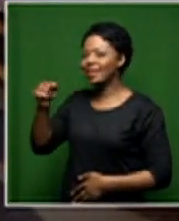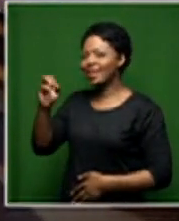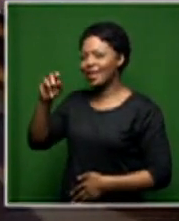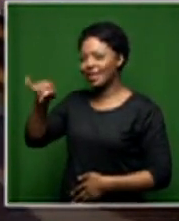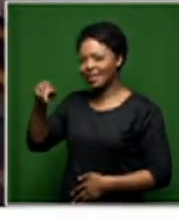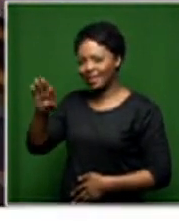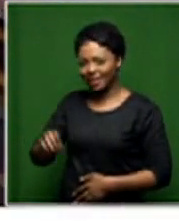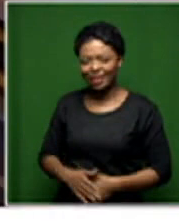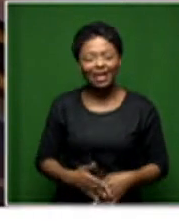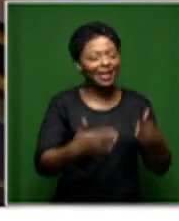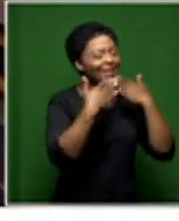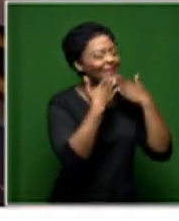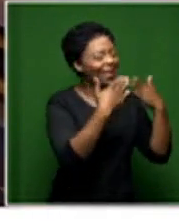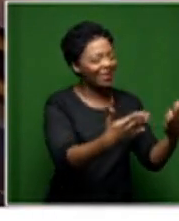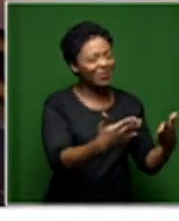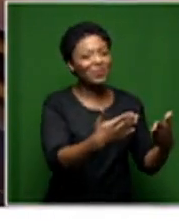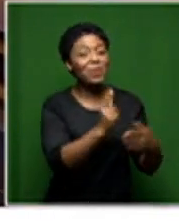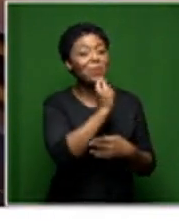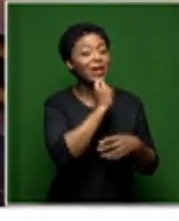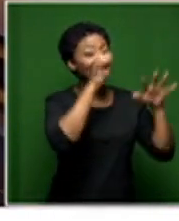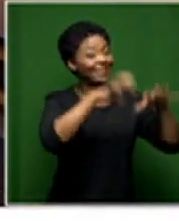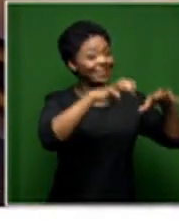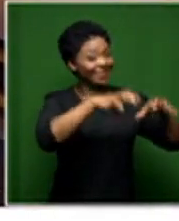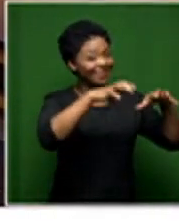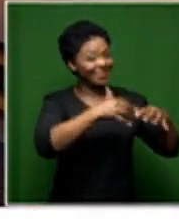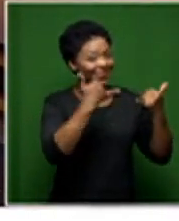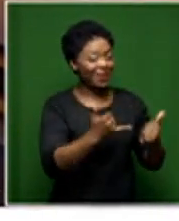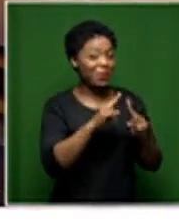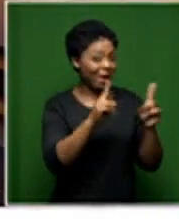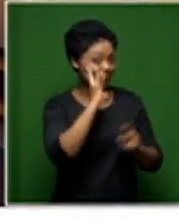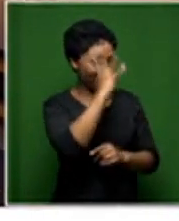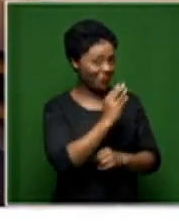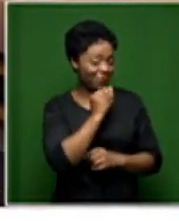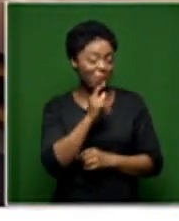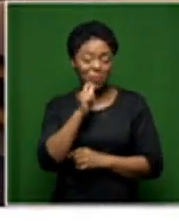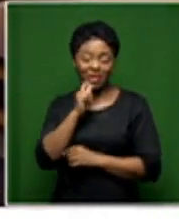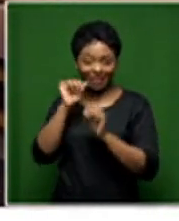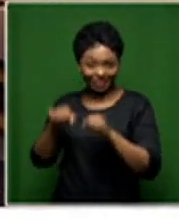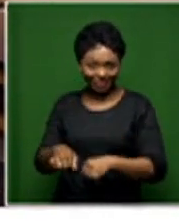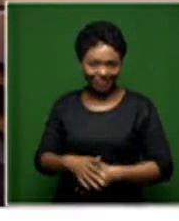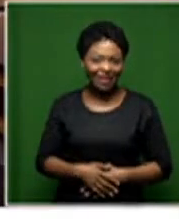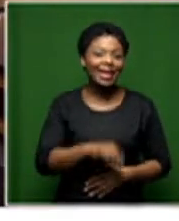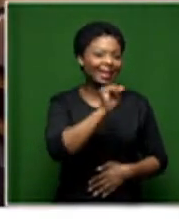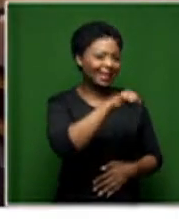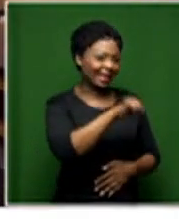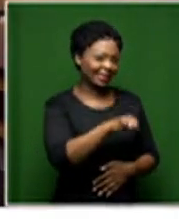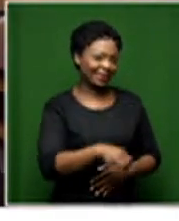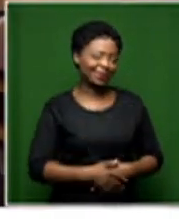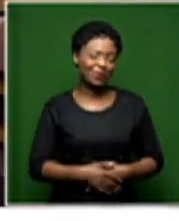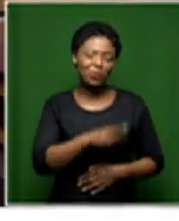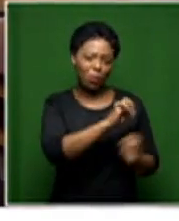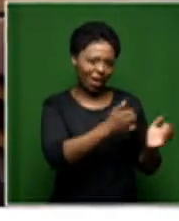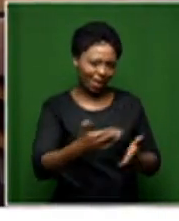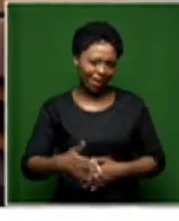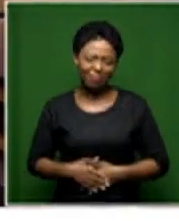me on this glorious rainy morning. It certainly is a beautiful morning though, hey? Thank you so much for joining us. You are most welcome. I always love